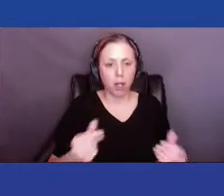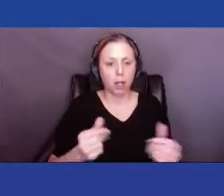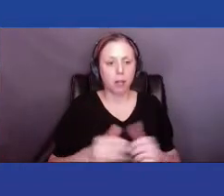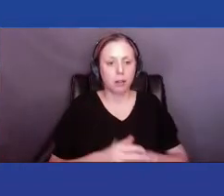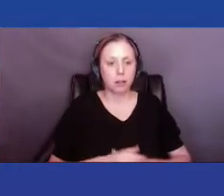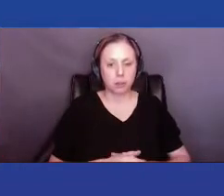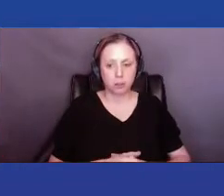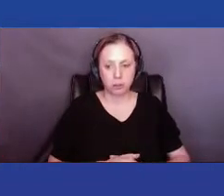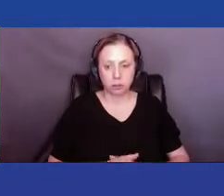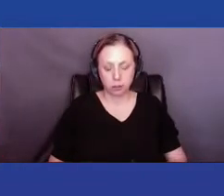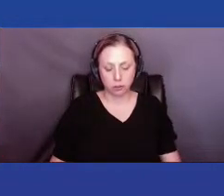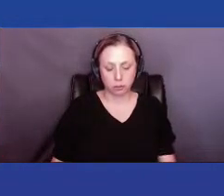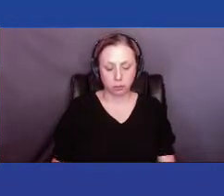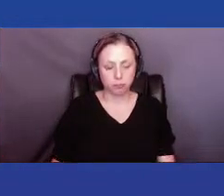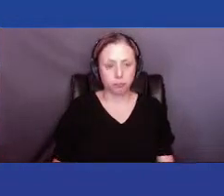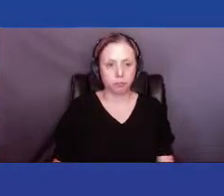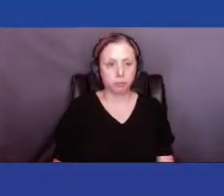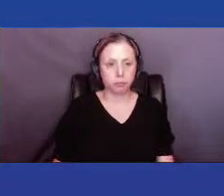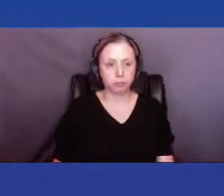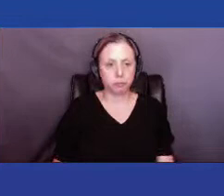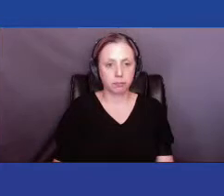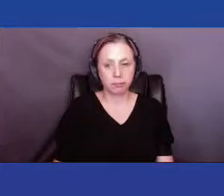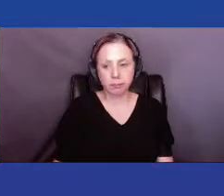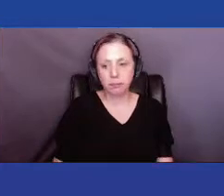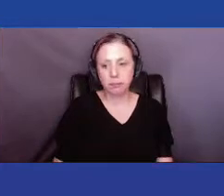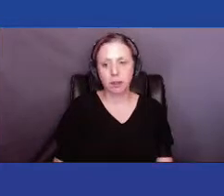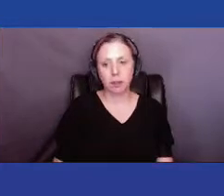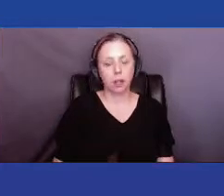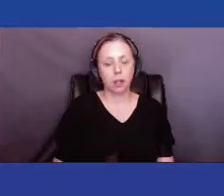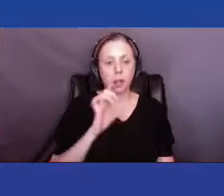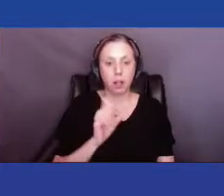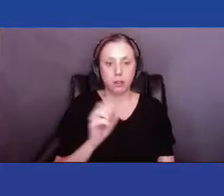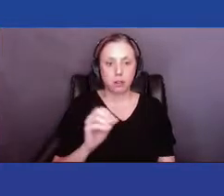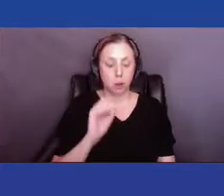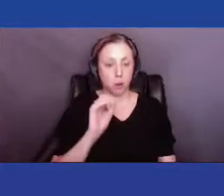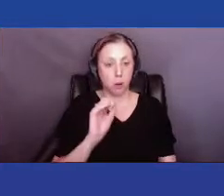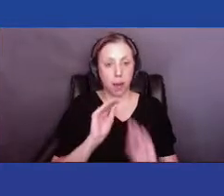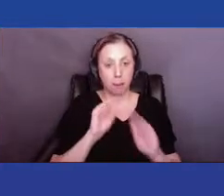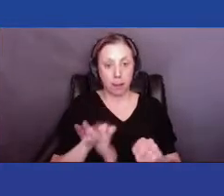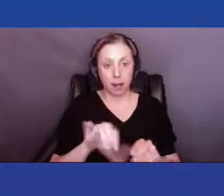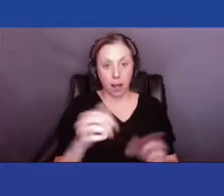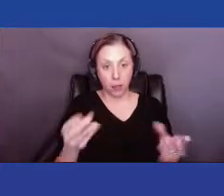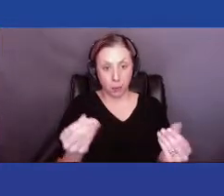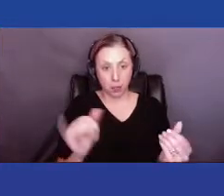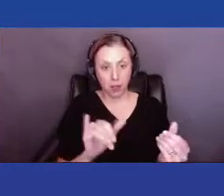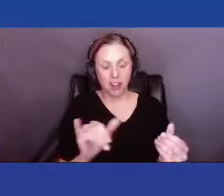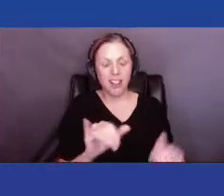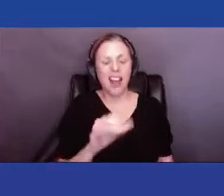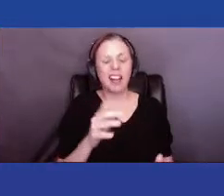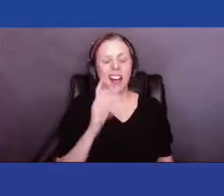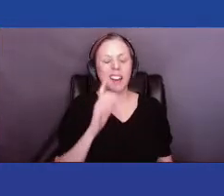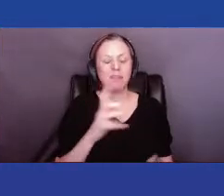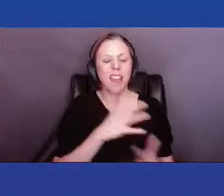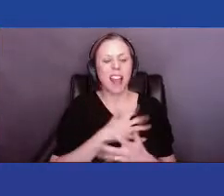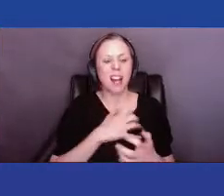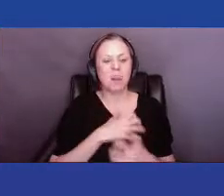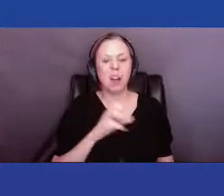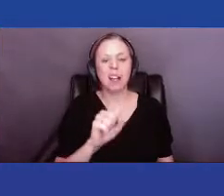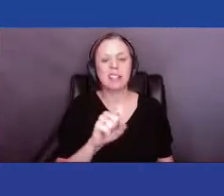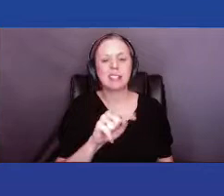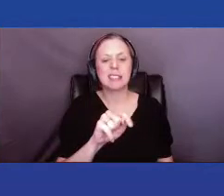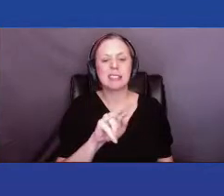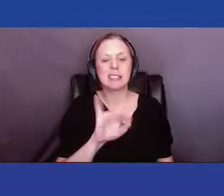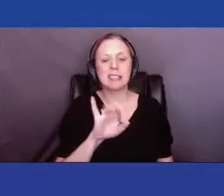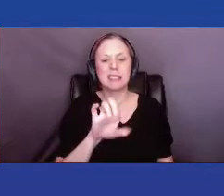one. I've planted in other materials like stuffed animals. Here's one where we have some plants growing out of a very small stuffed hippo.